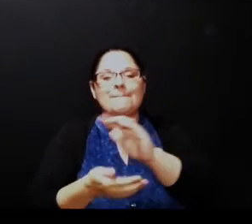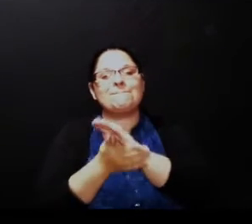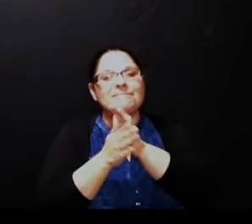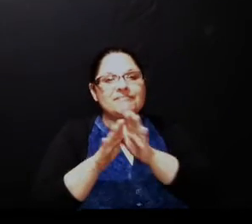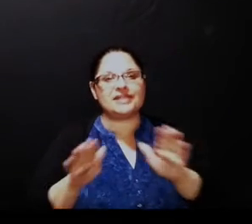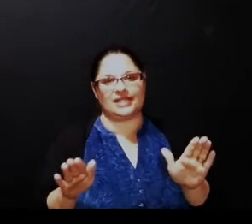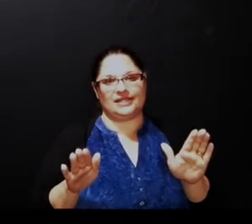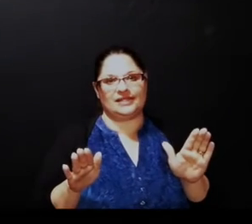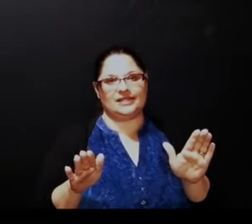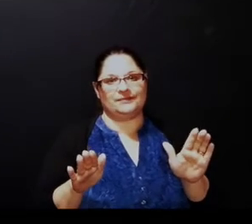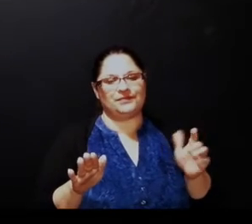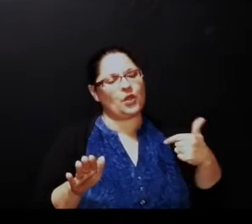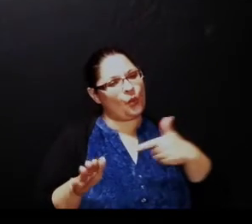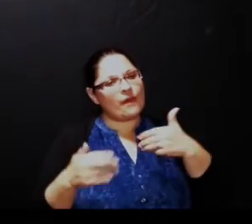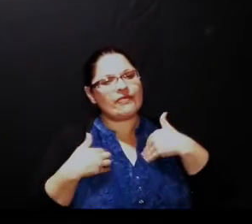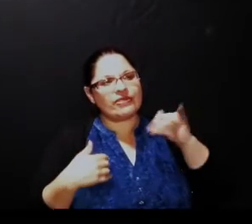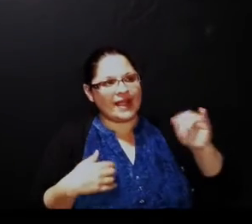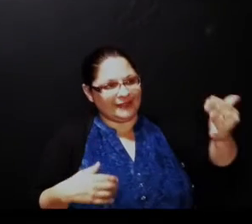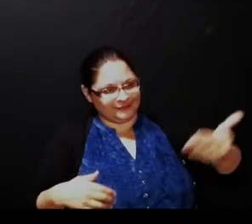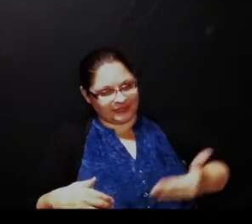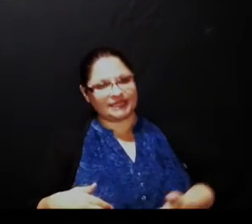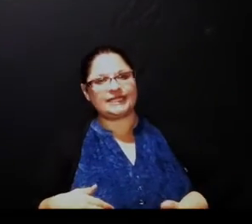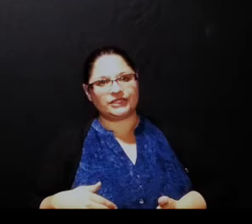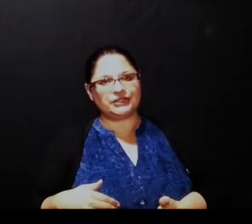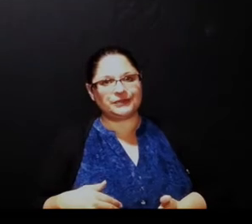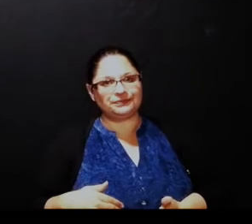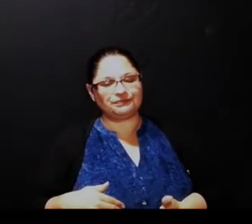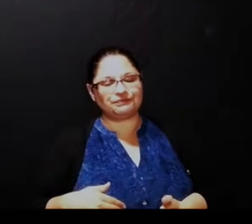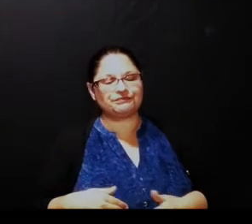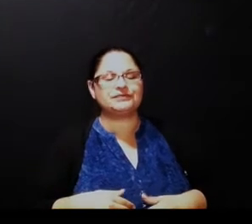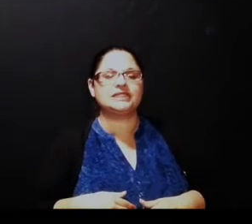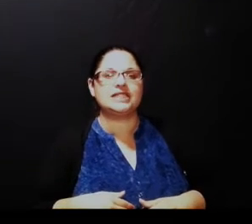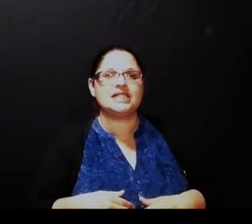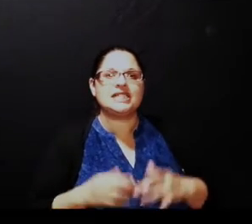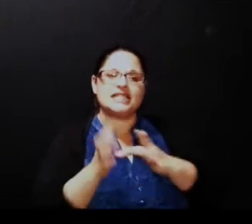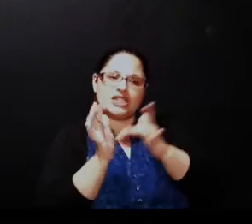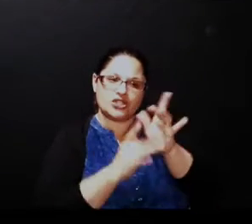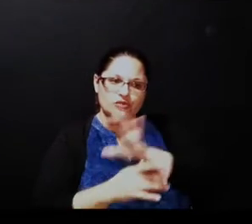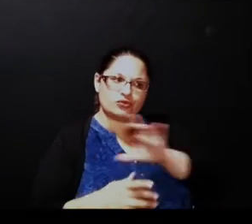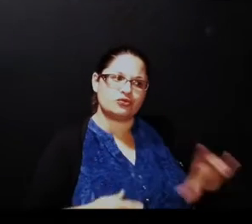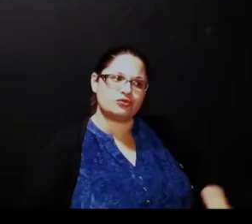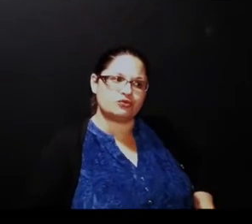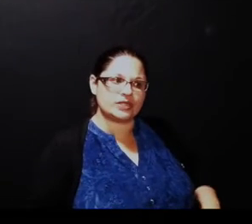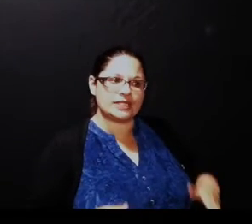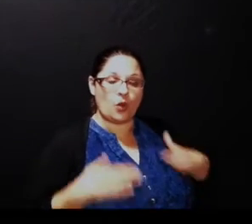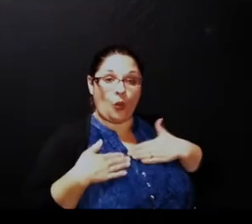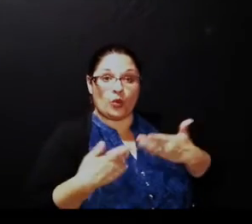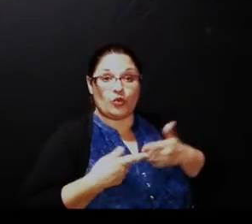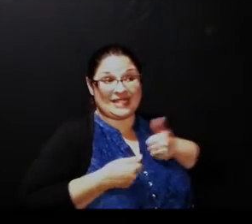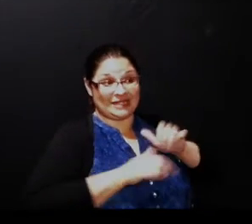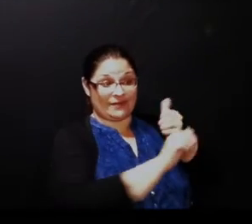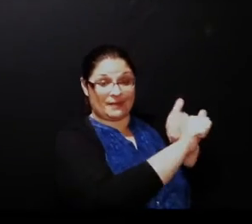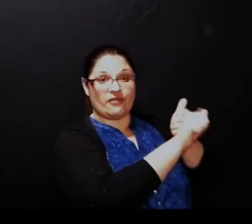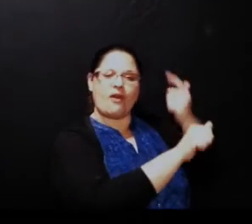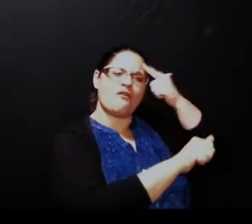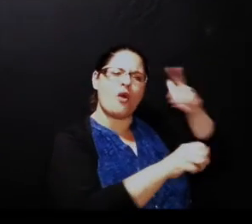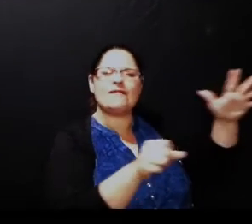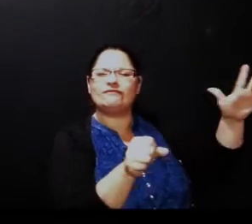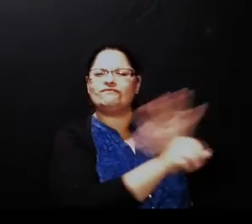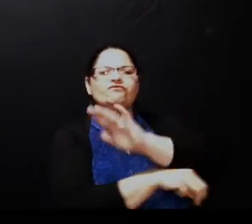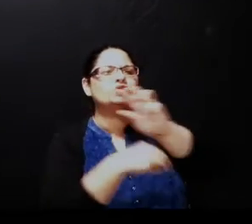that word is not just for a few people. It is for the world. Jesus Christ gave Himself to save the